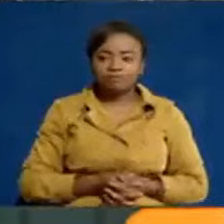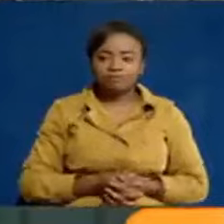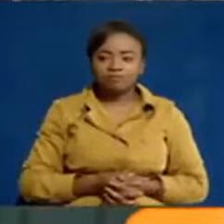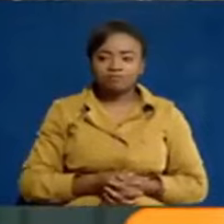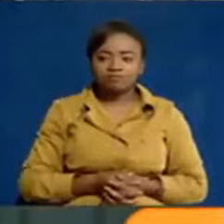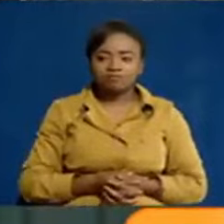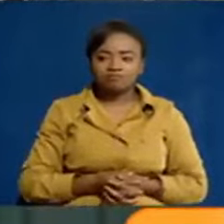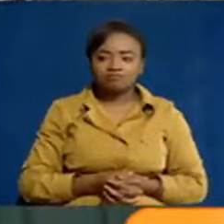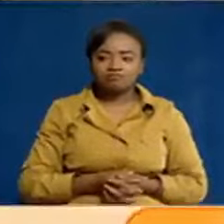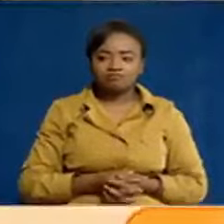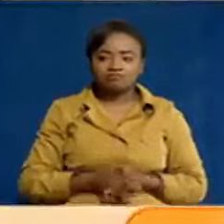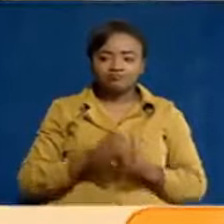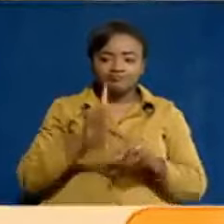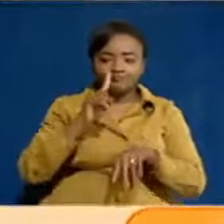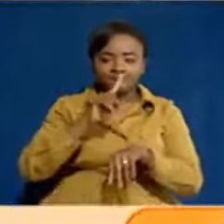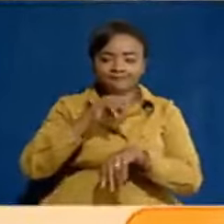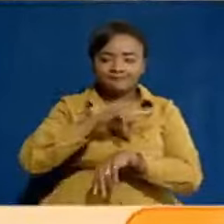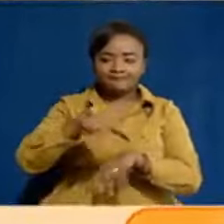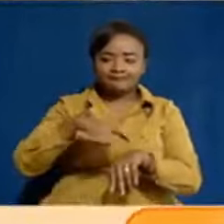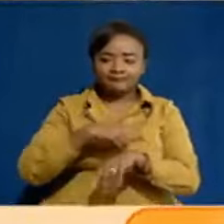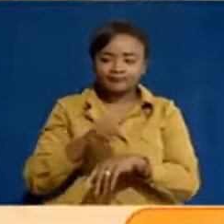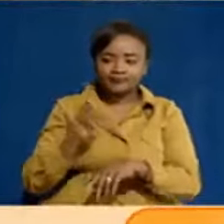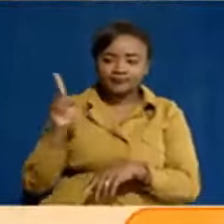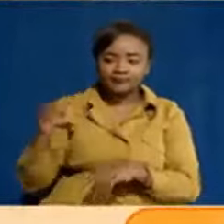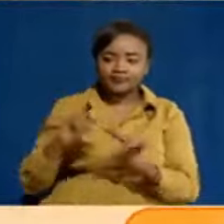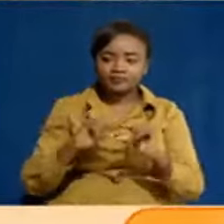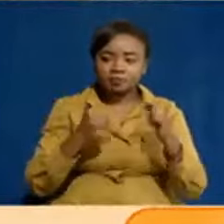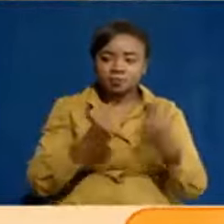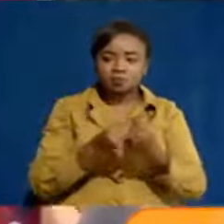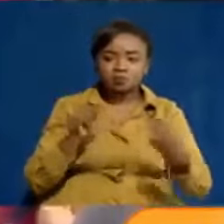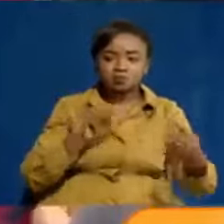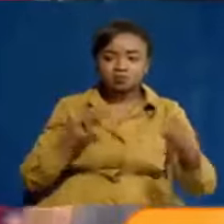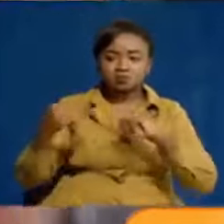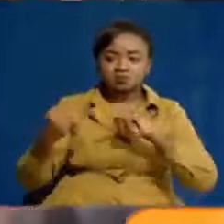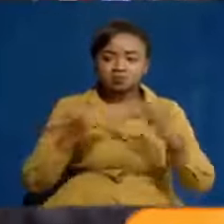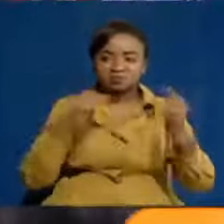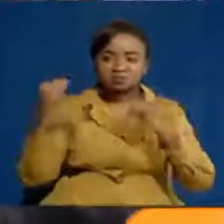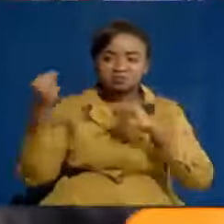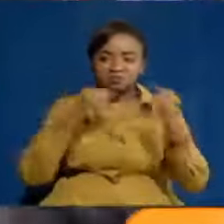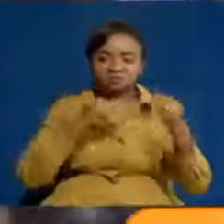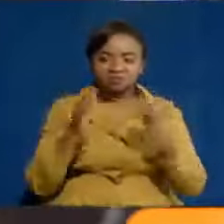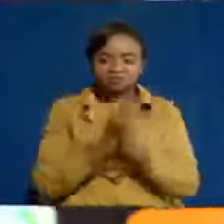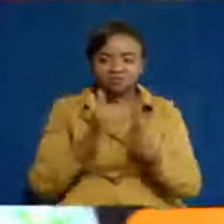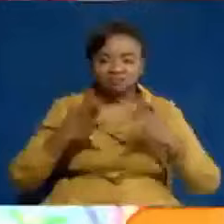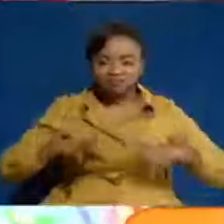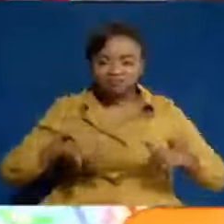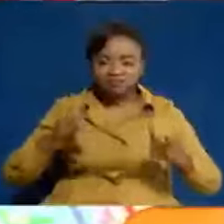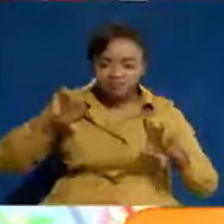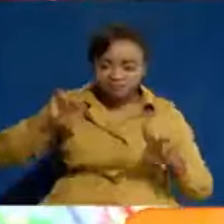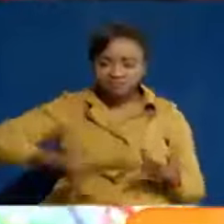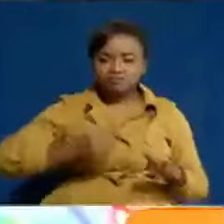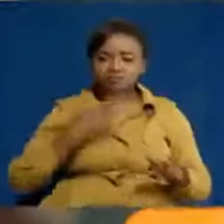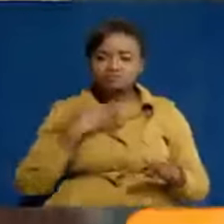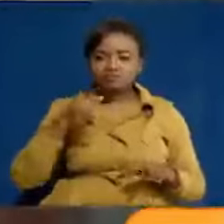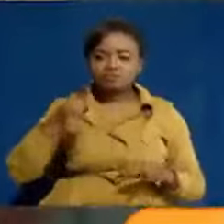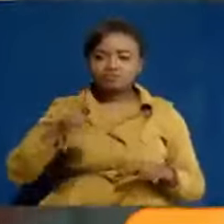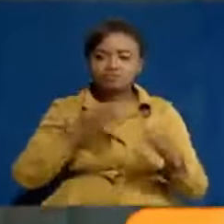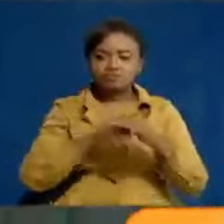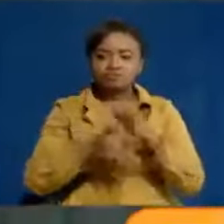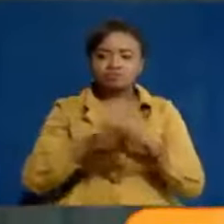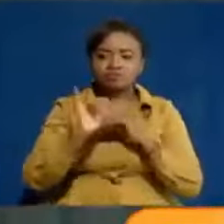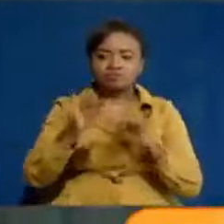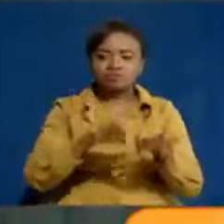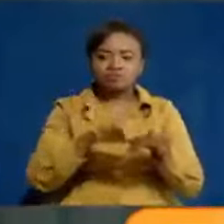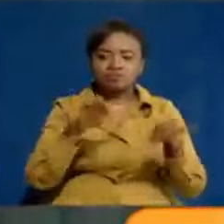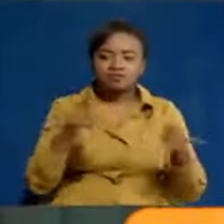For over an hour, the two groups engaged in a shouting match, with residents demanding access to the site, which the